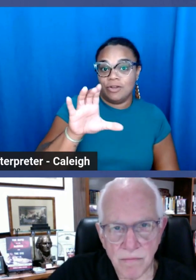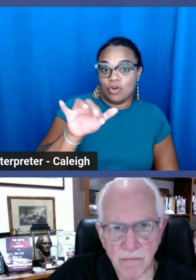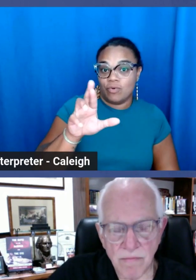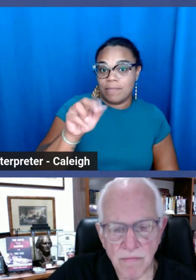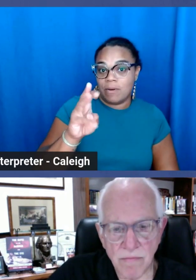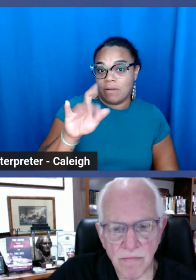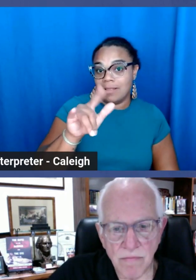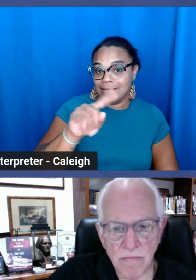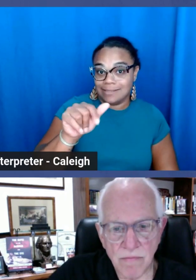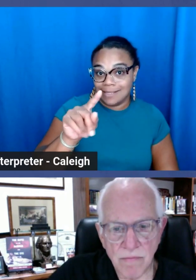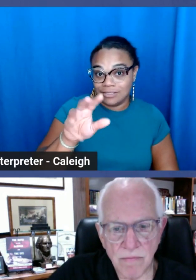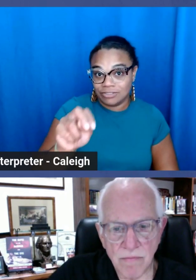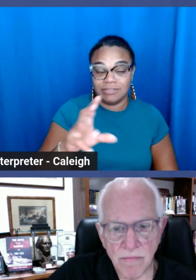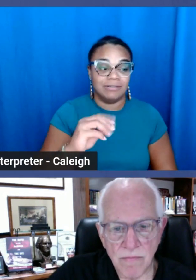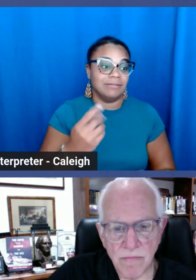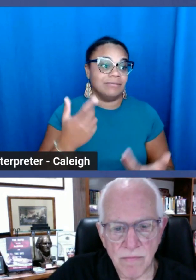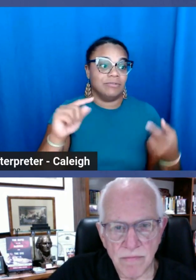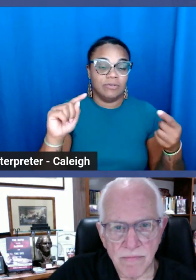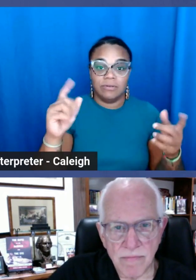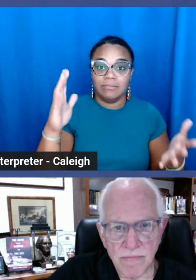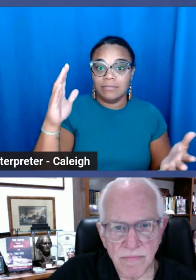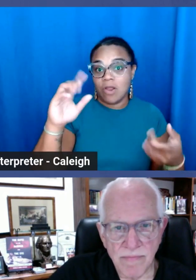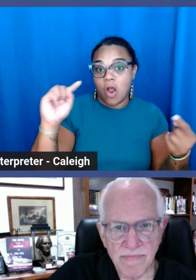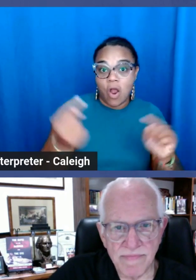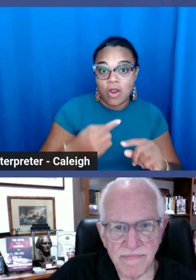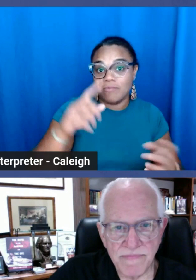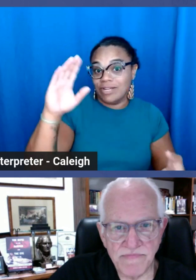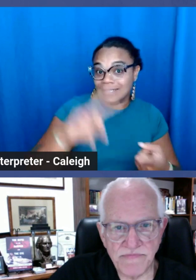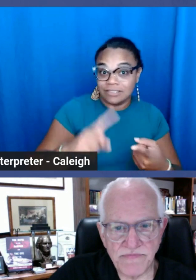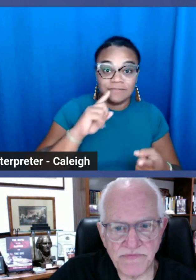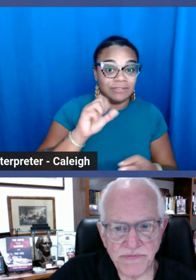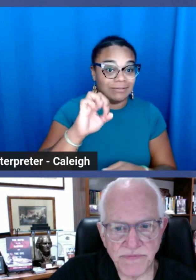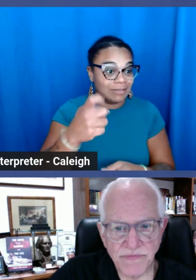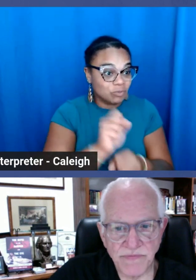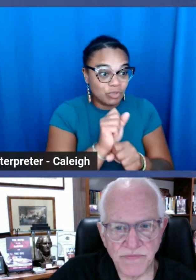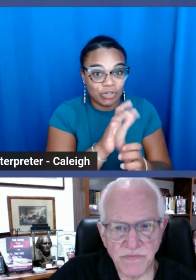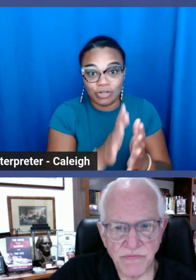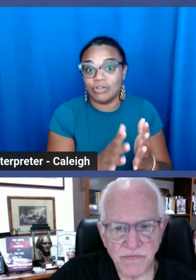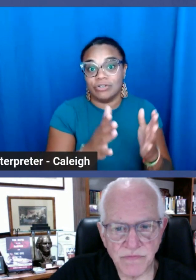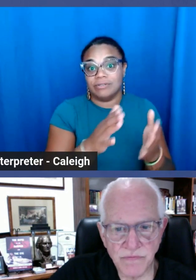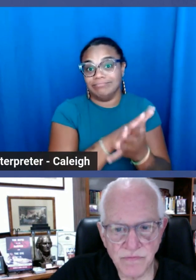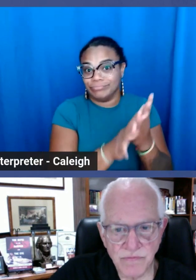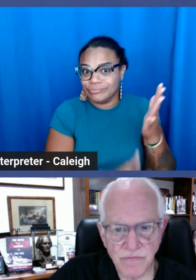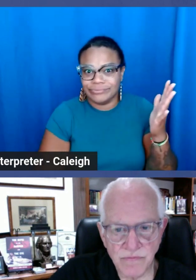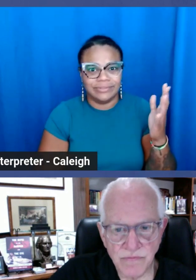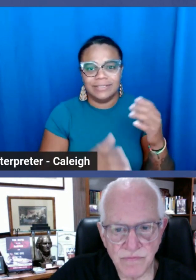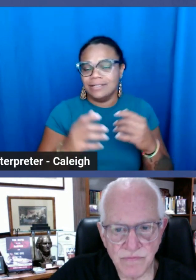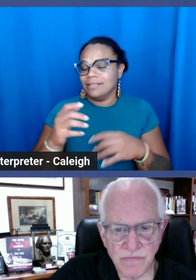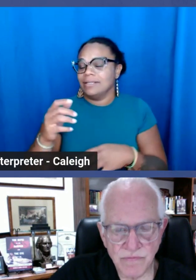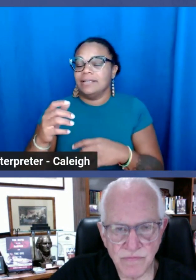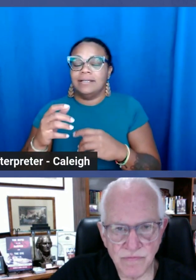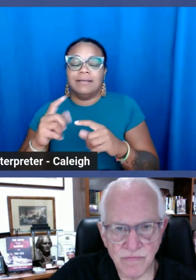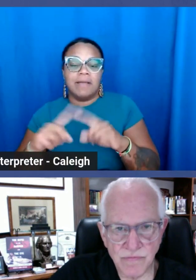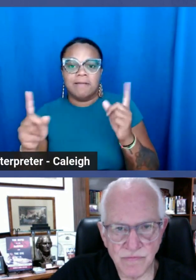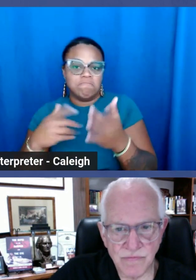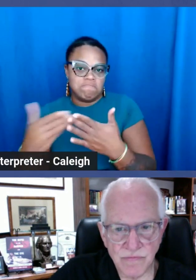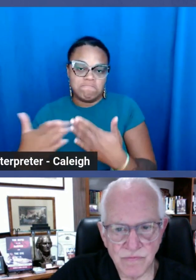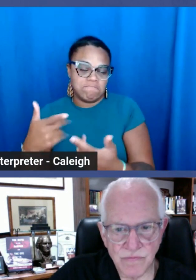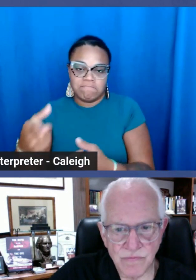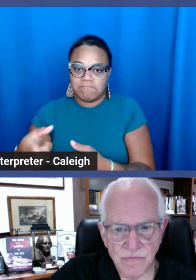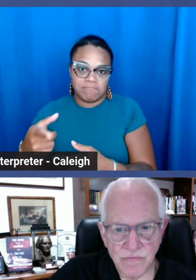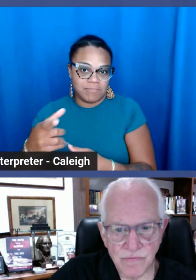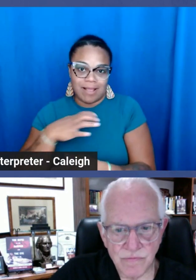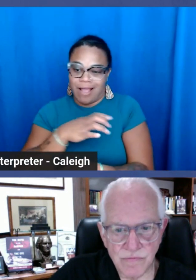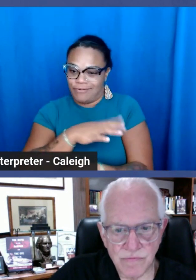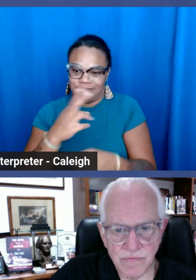for sex workers, et cetera. And the court has now made it clear that despite the fact that Congress used very